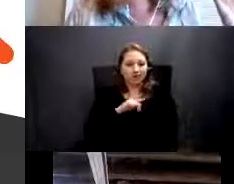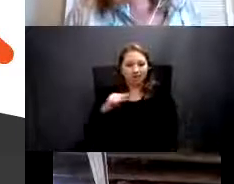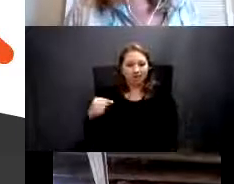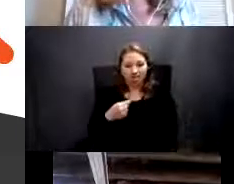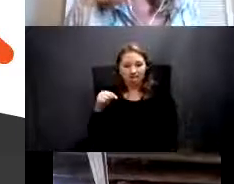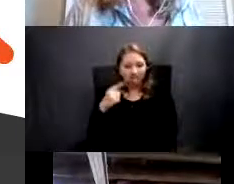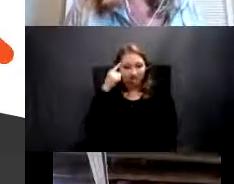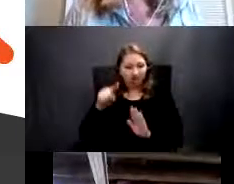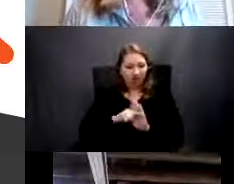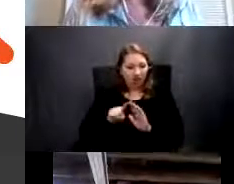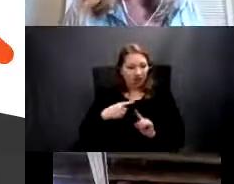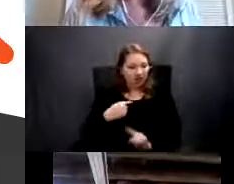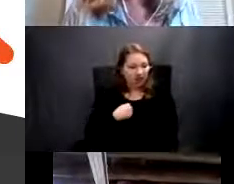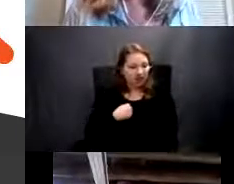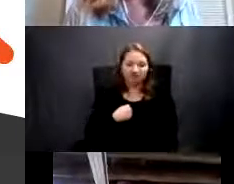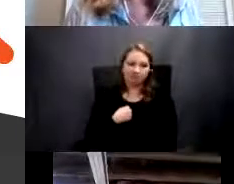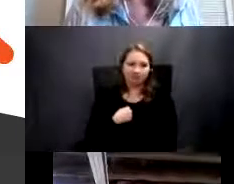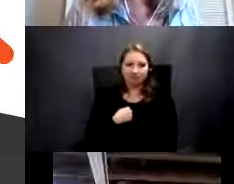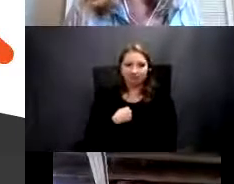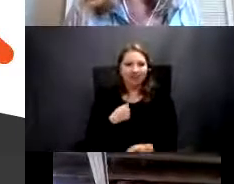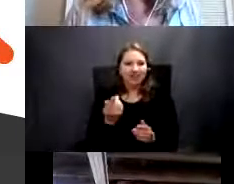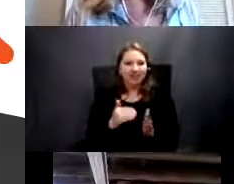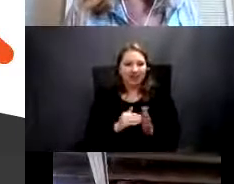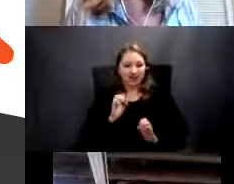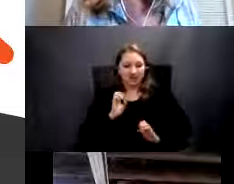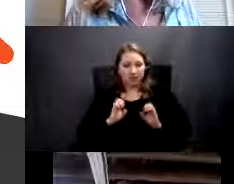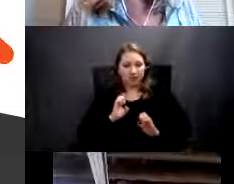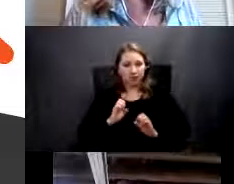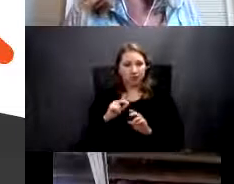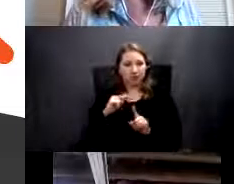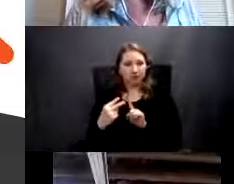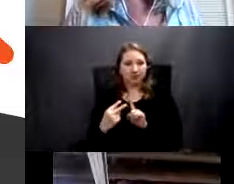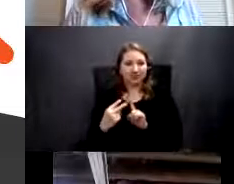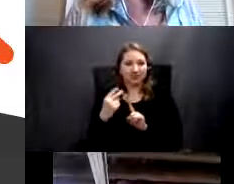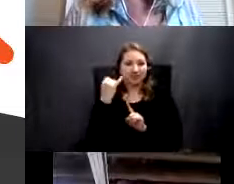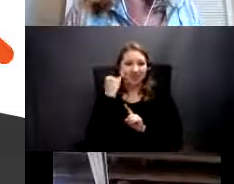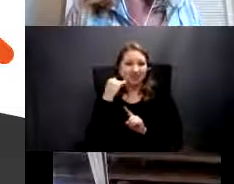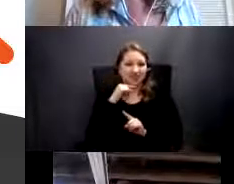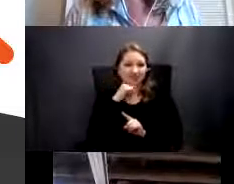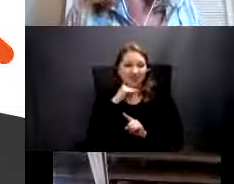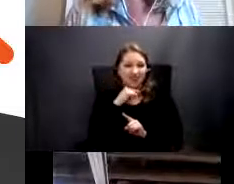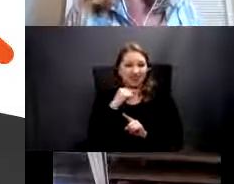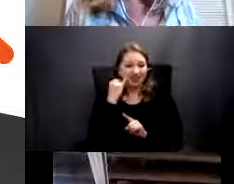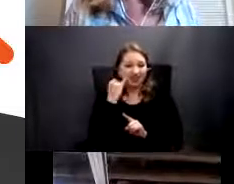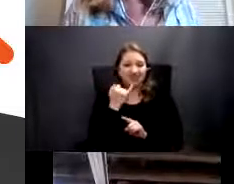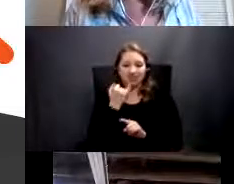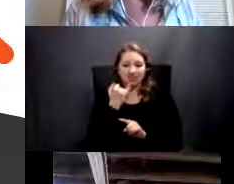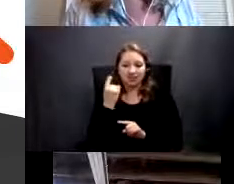And again, from an emotional perspective, I'd be lying if I never said that